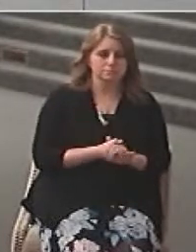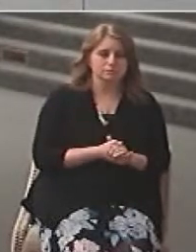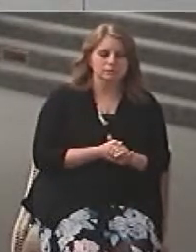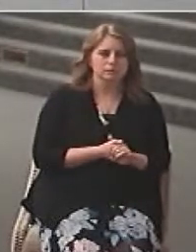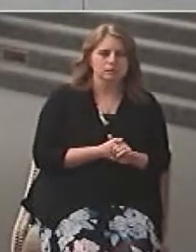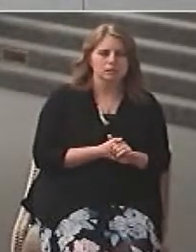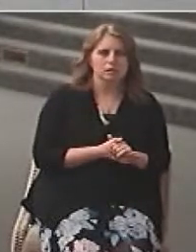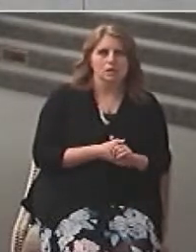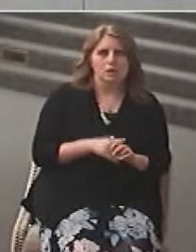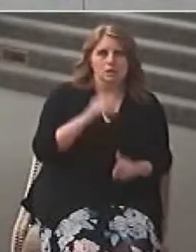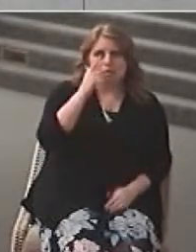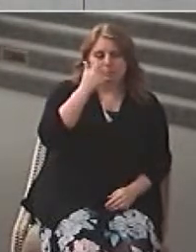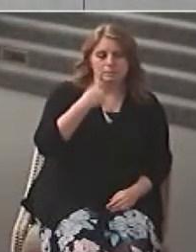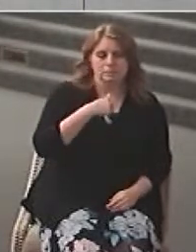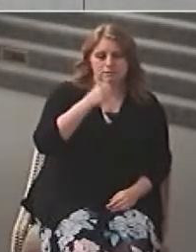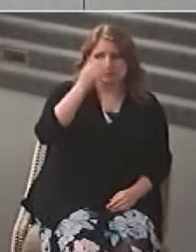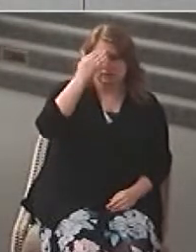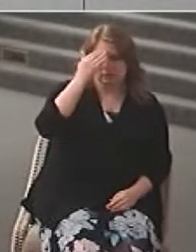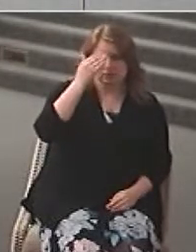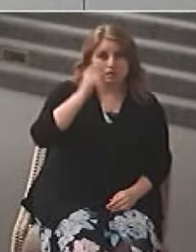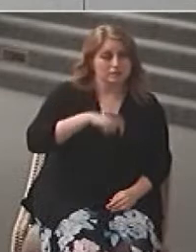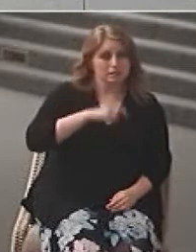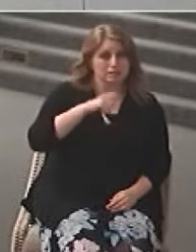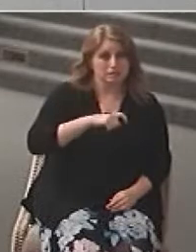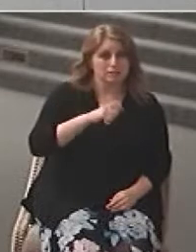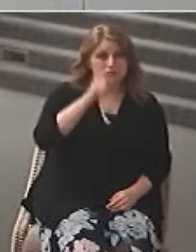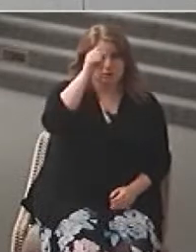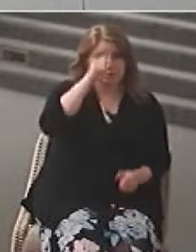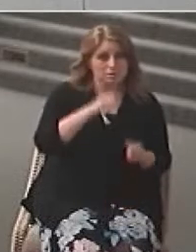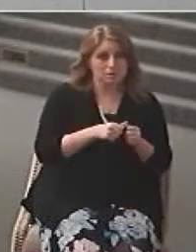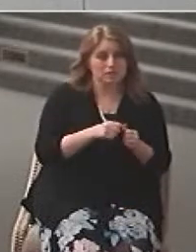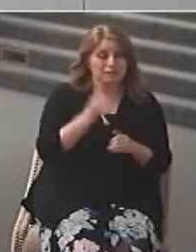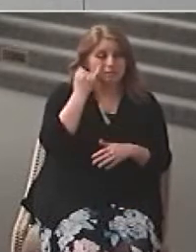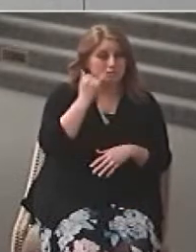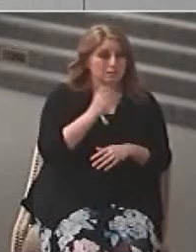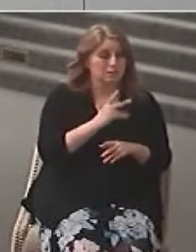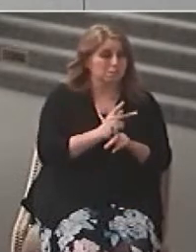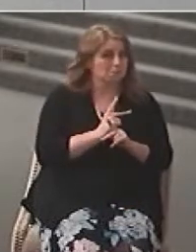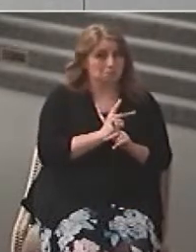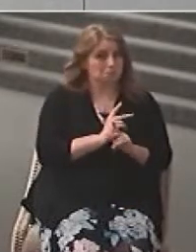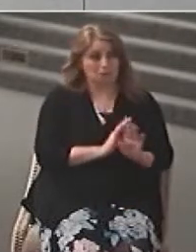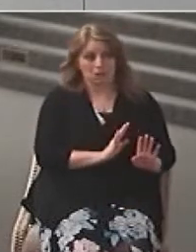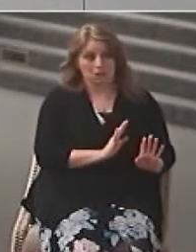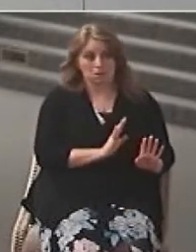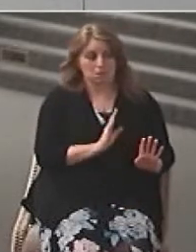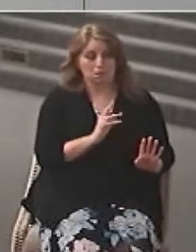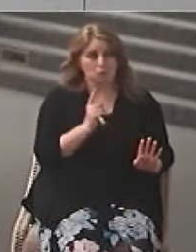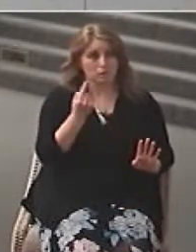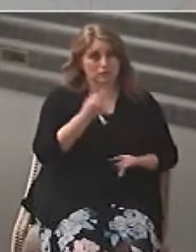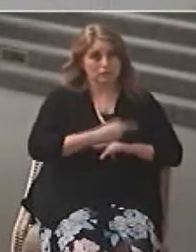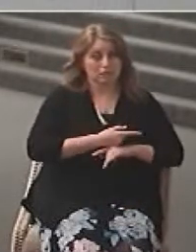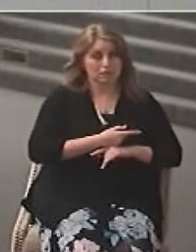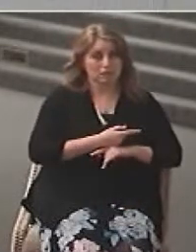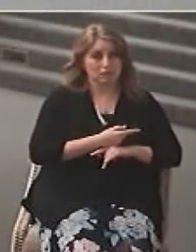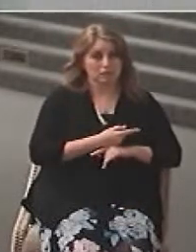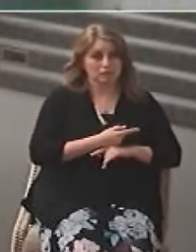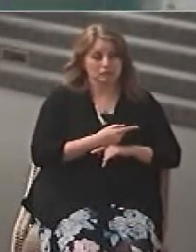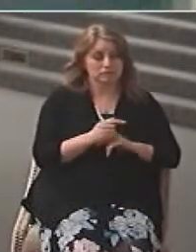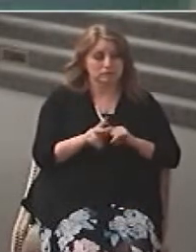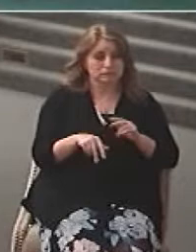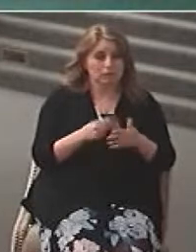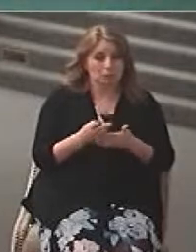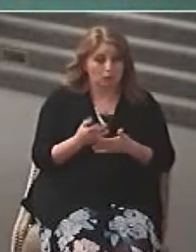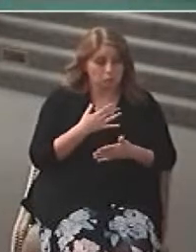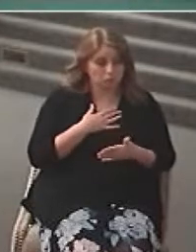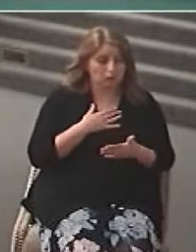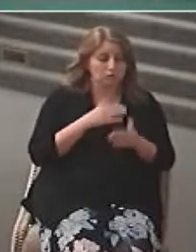Because I need these reminders. Because if I'm not careful, then one day I might slip up and cause my focus to get away